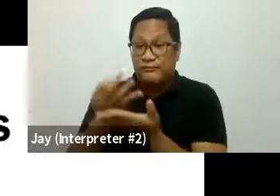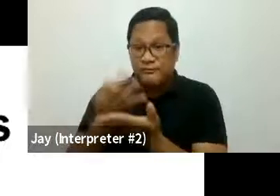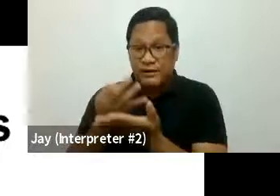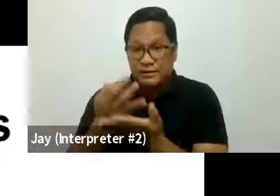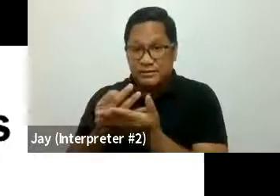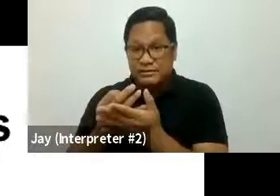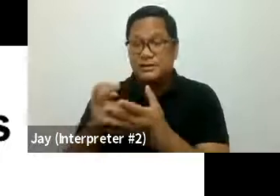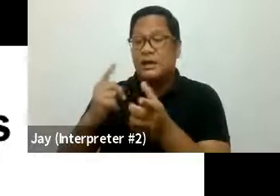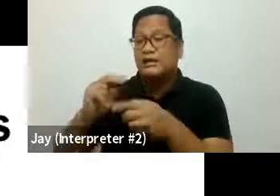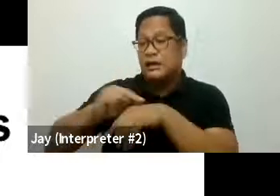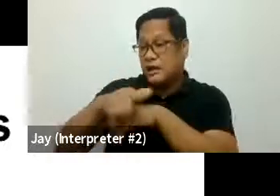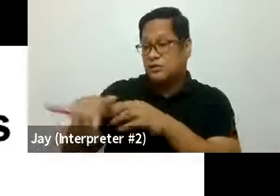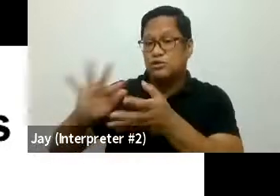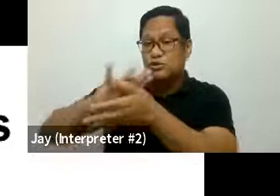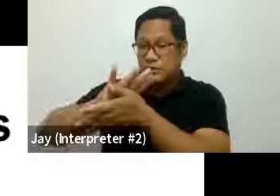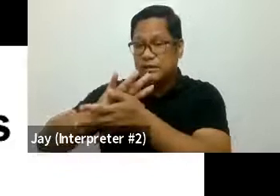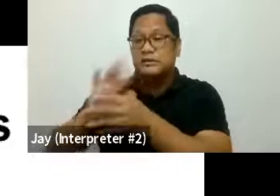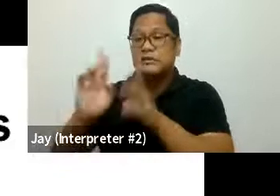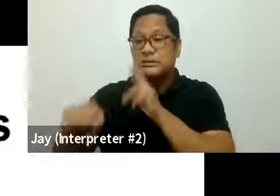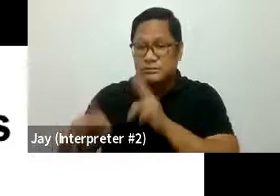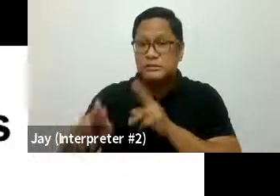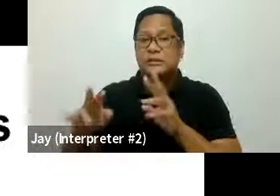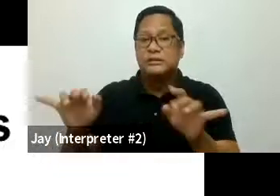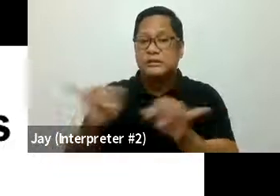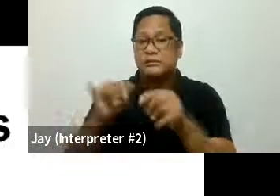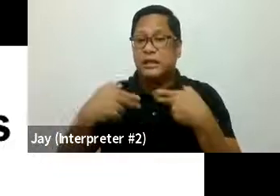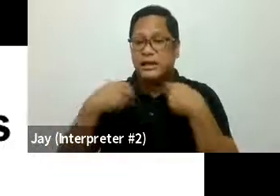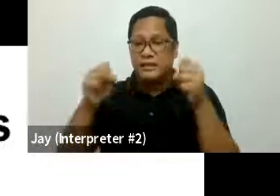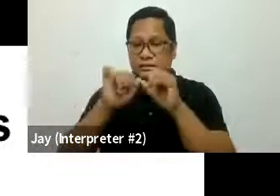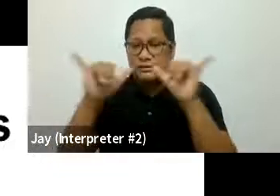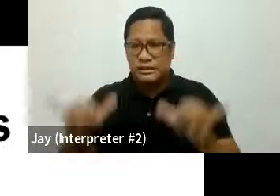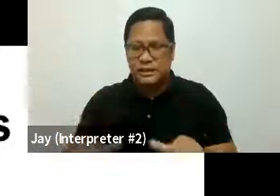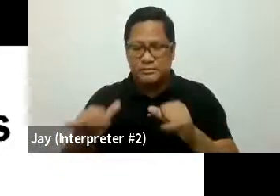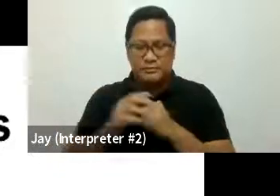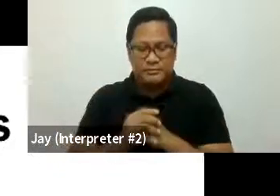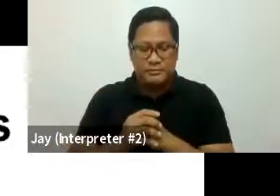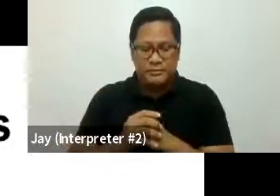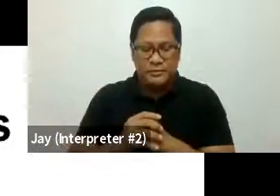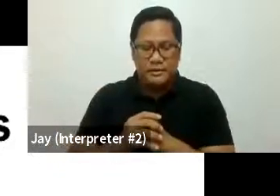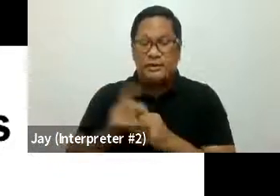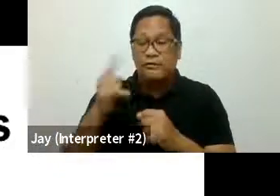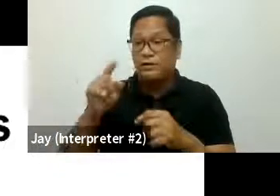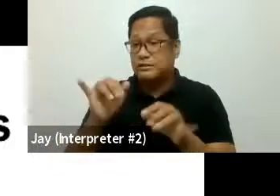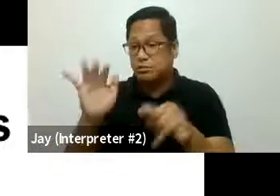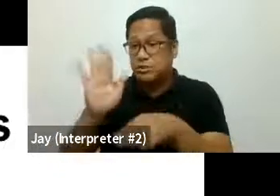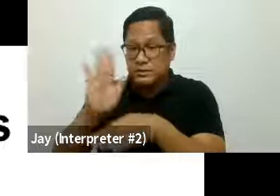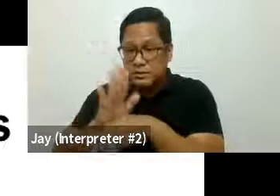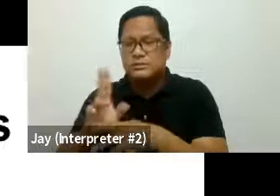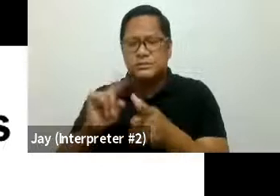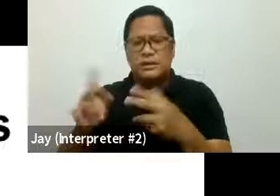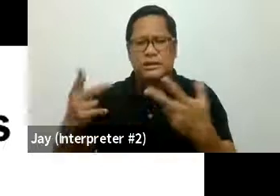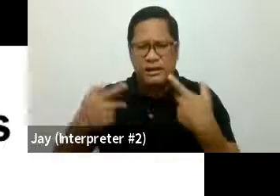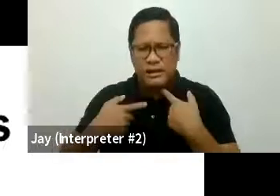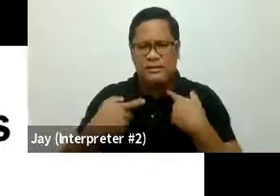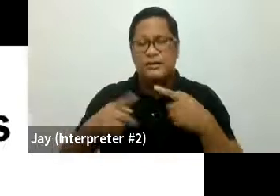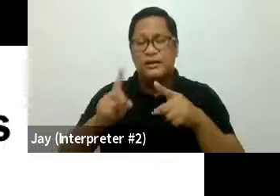national COVID response strategies, including health systems, including social protection, loans to businesses. We have done